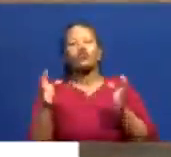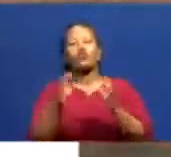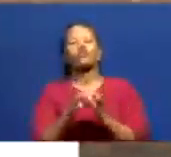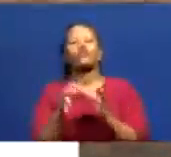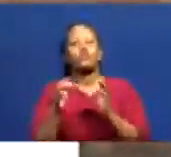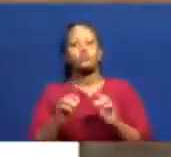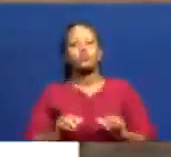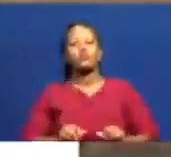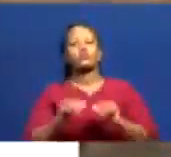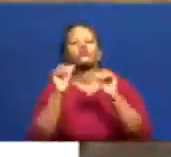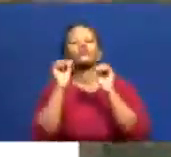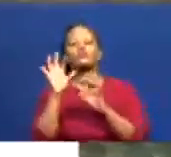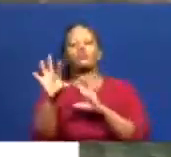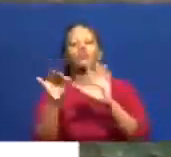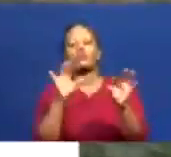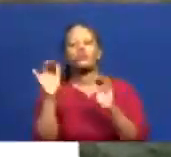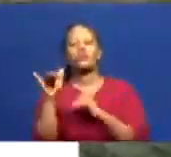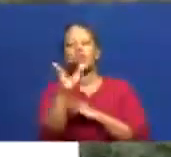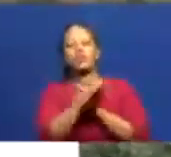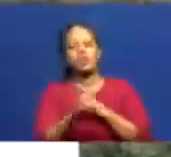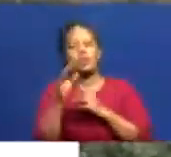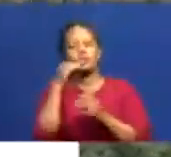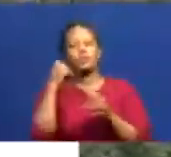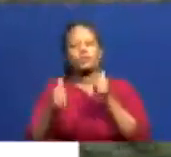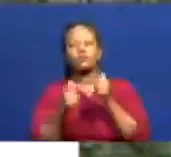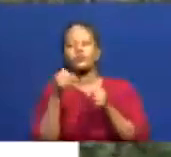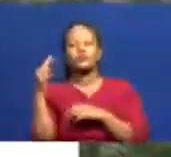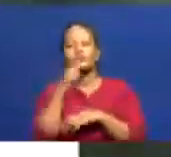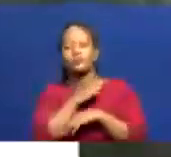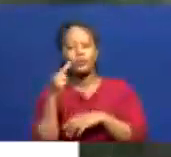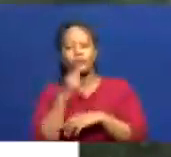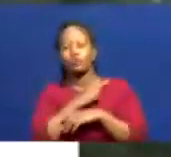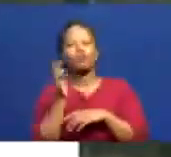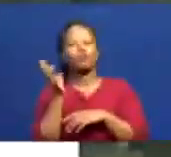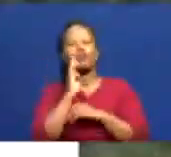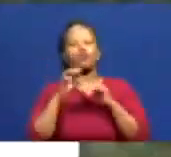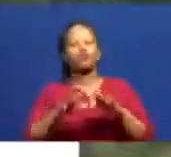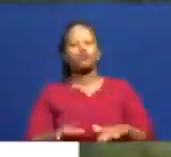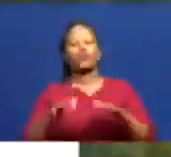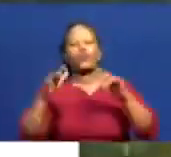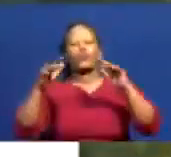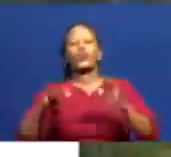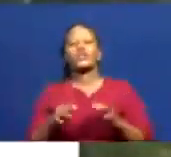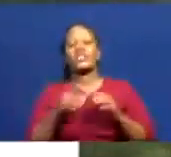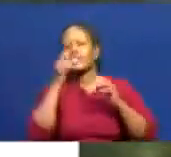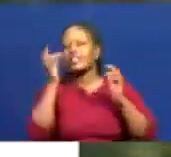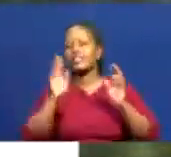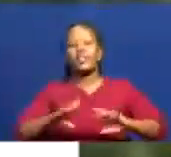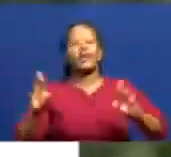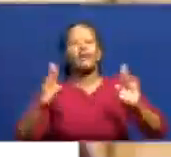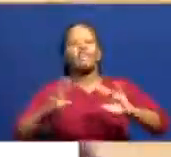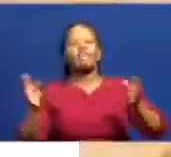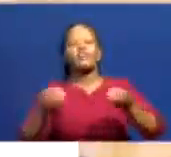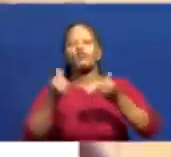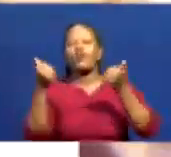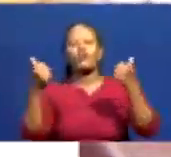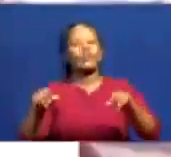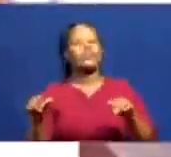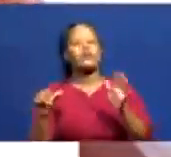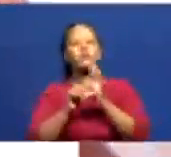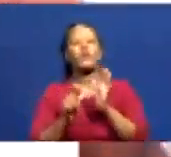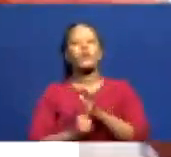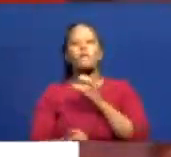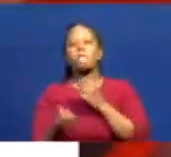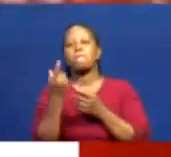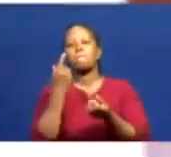of mapping out the key areas that are at risk of flooding, adding that they are prepared to handle any eventualities if